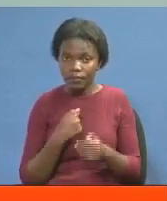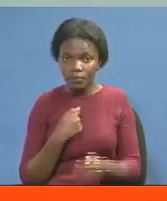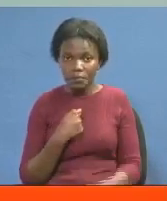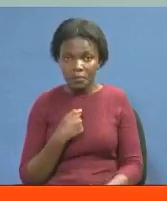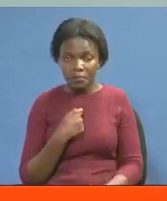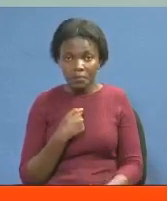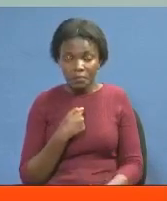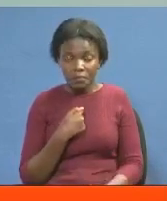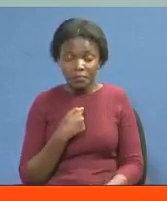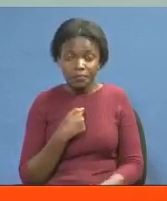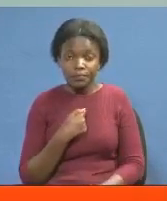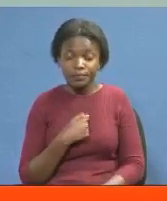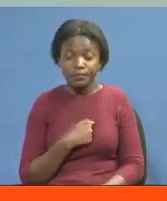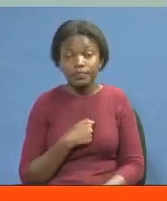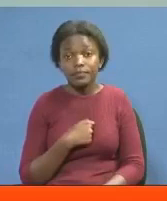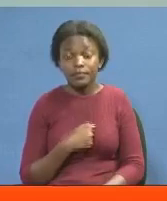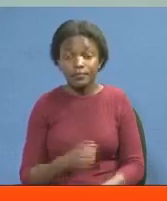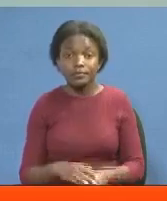military.